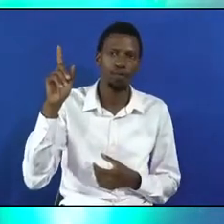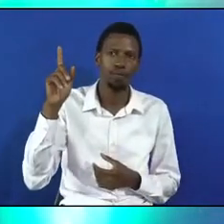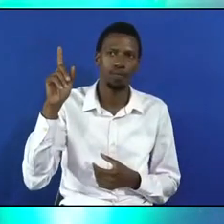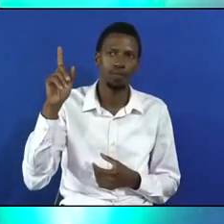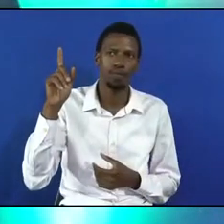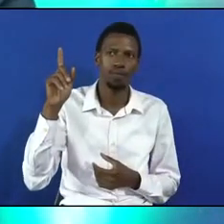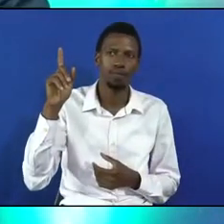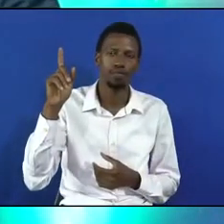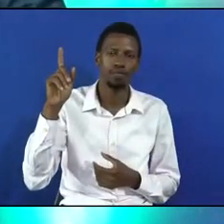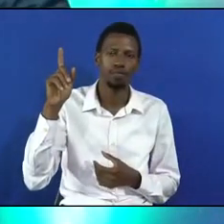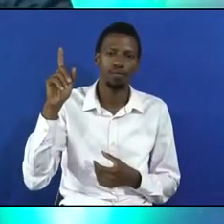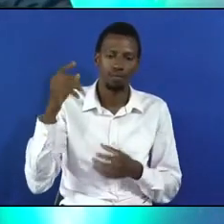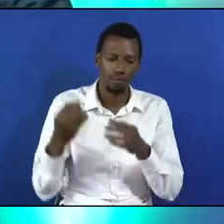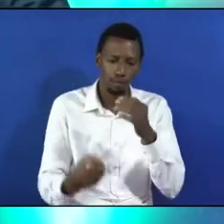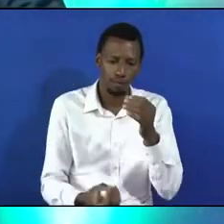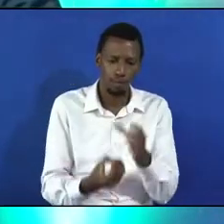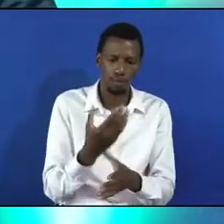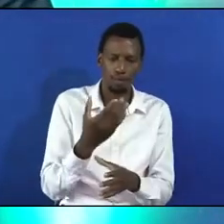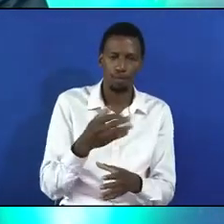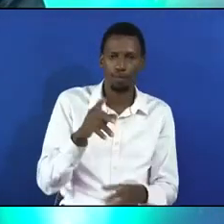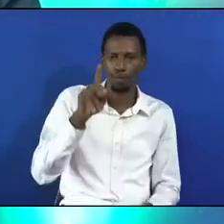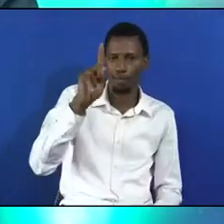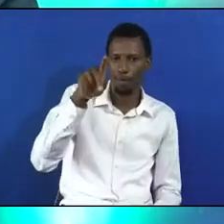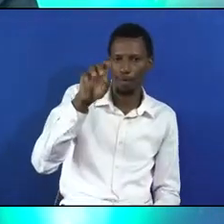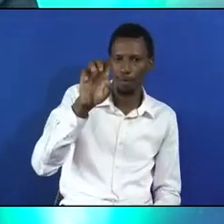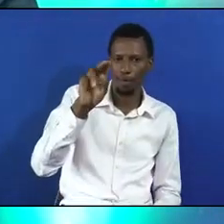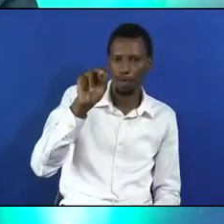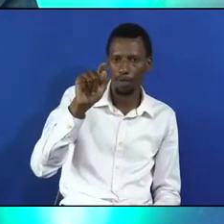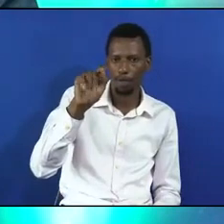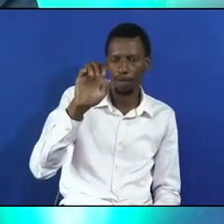upbringing of the Pentecostal gospel,